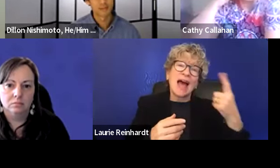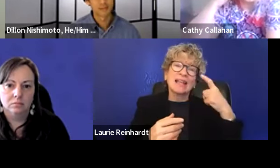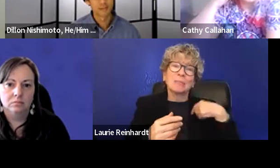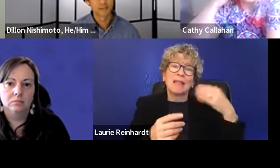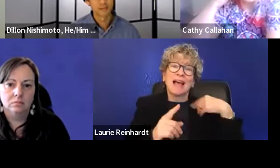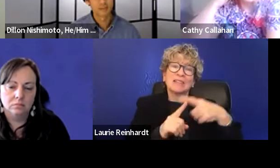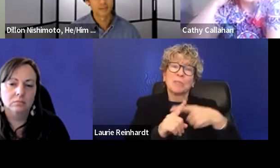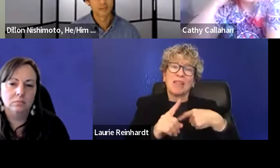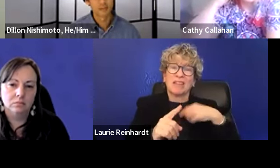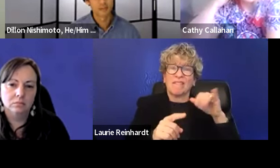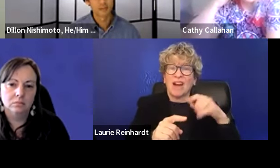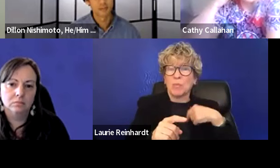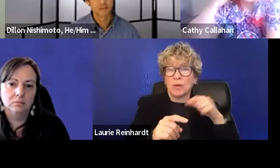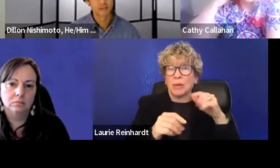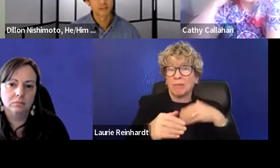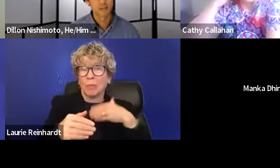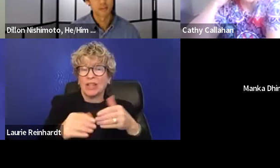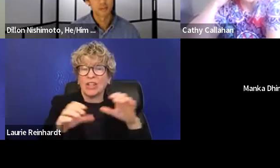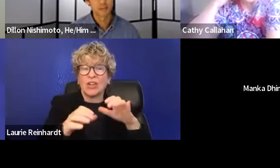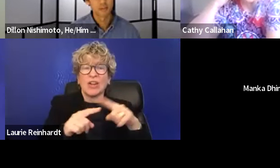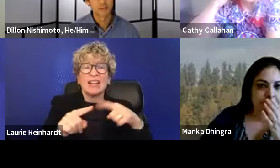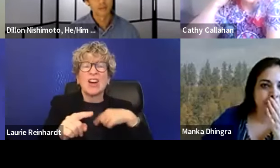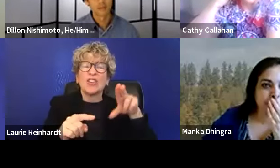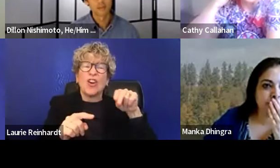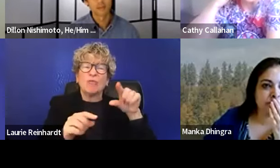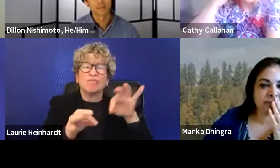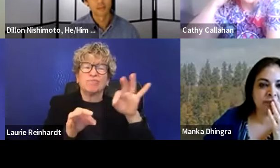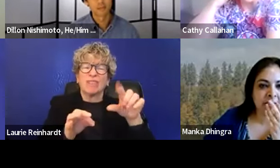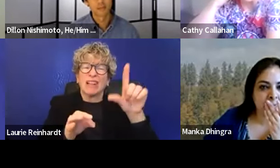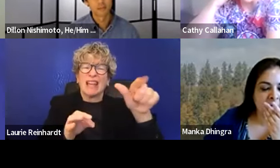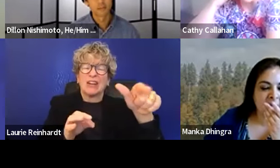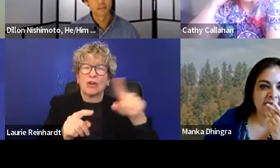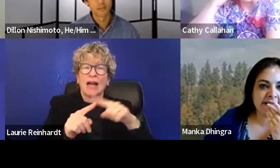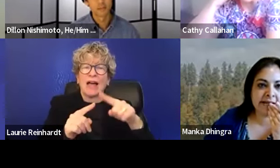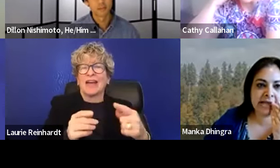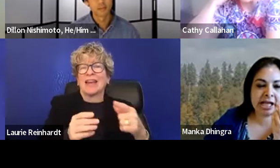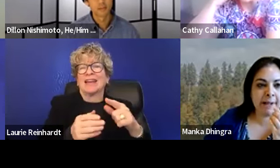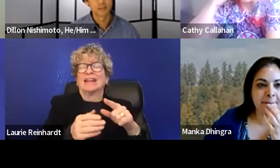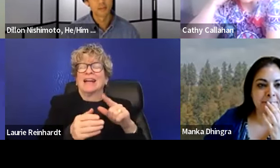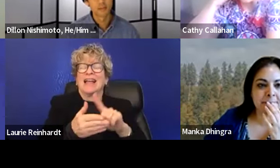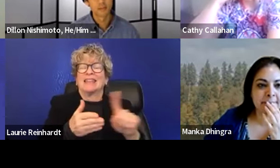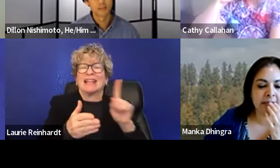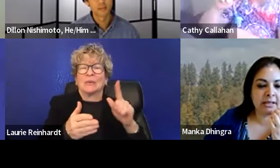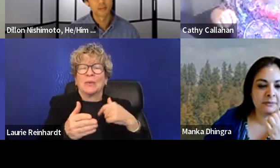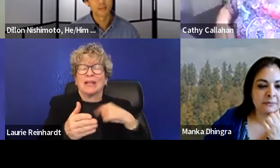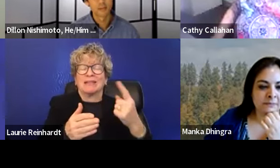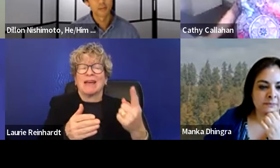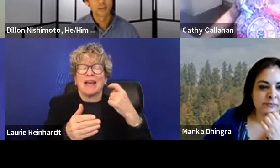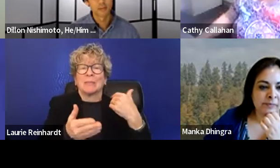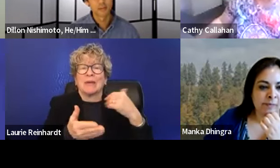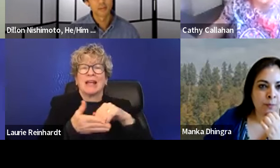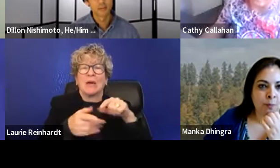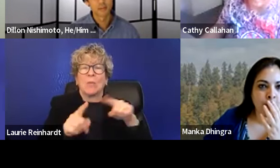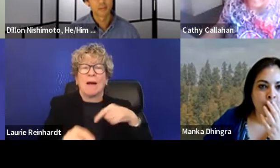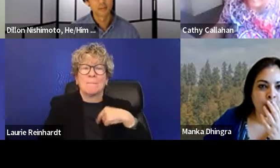I've barely been dragging myself through existence lately. Last week, they asked again, well, my grandfather was in hospice.